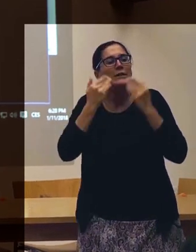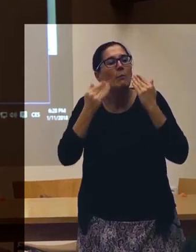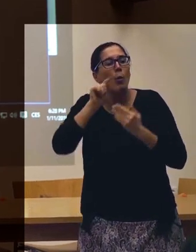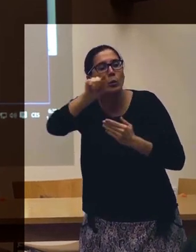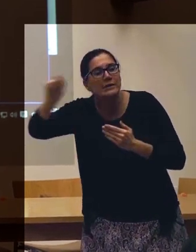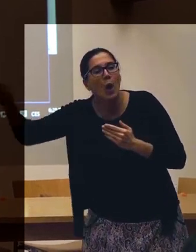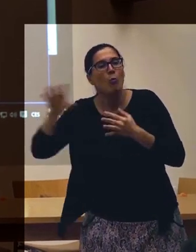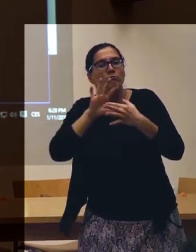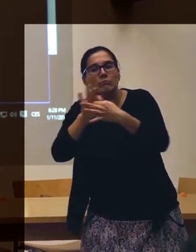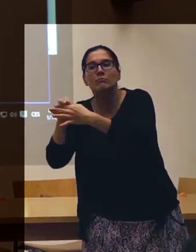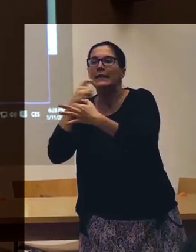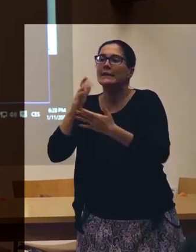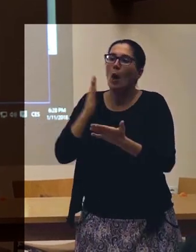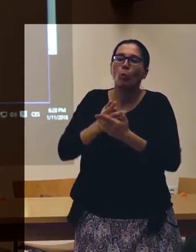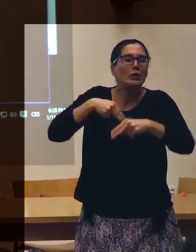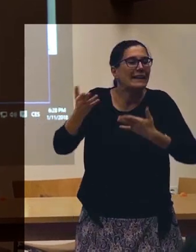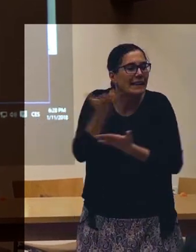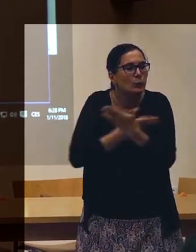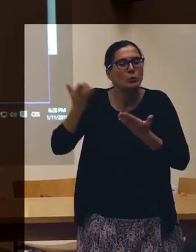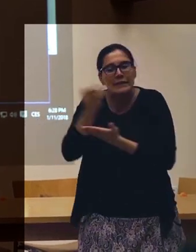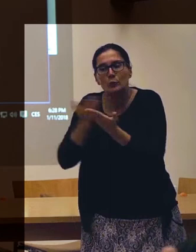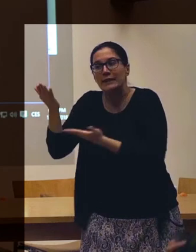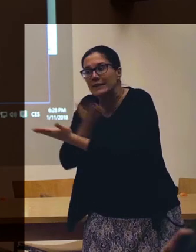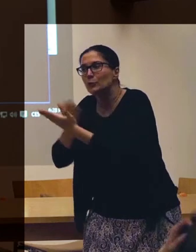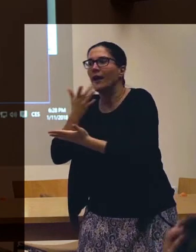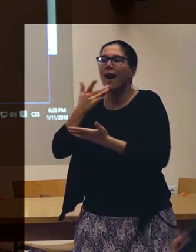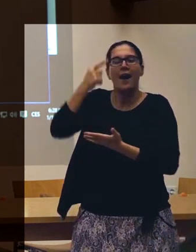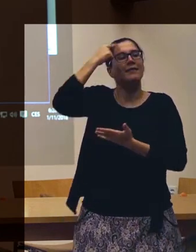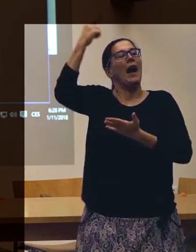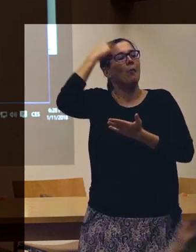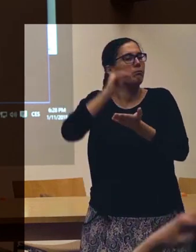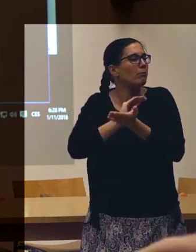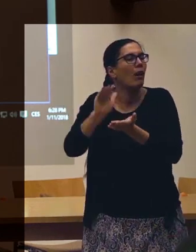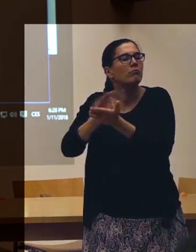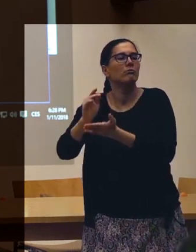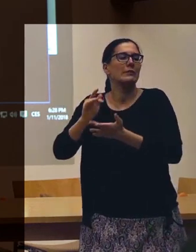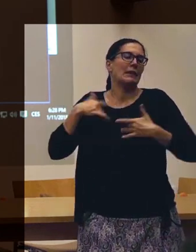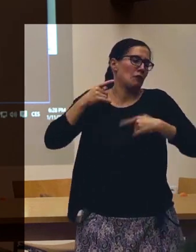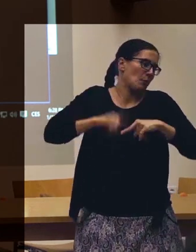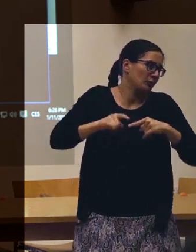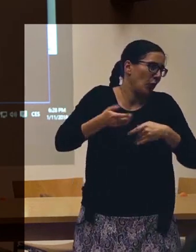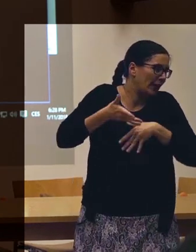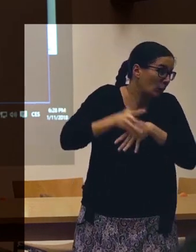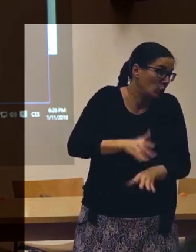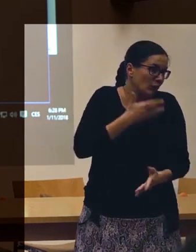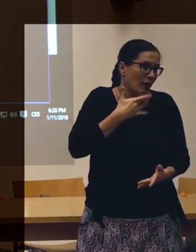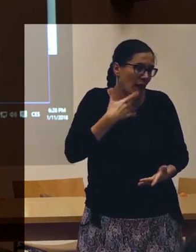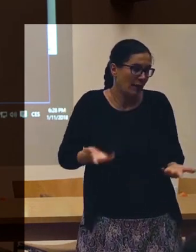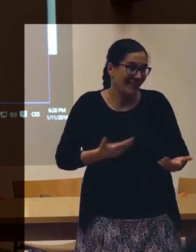etc. So we decided that it's going like we're all learning because if we're talking about